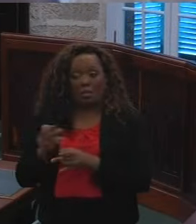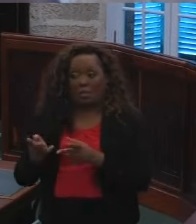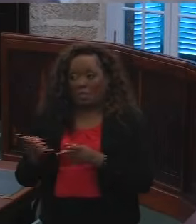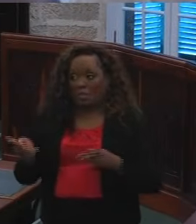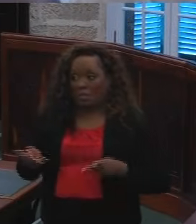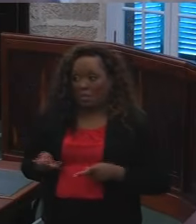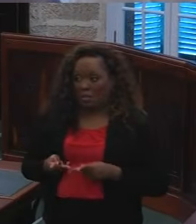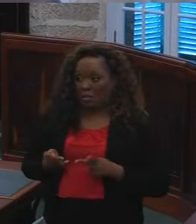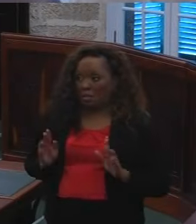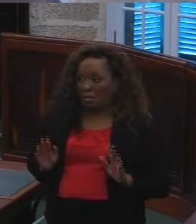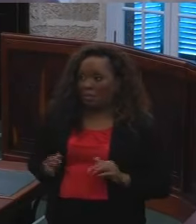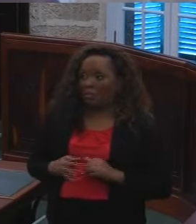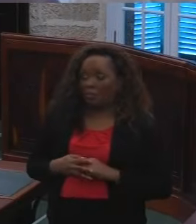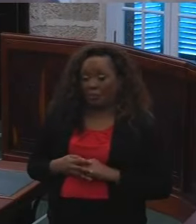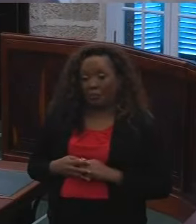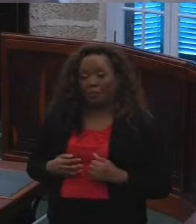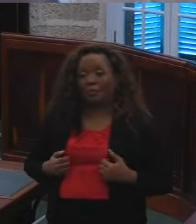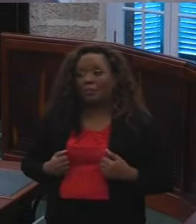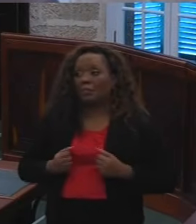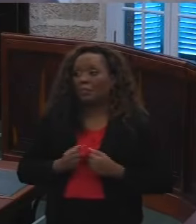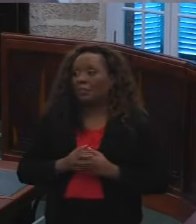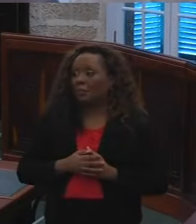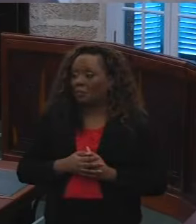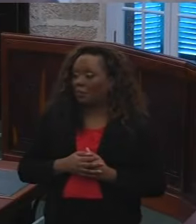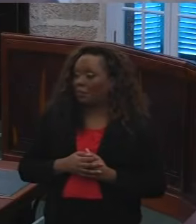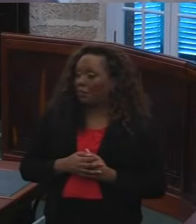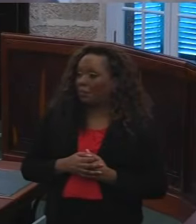Now, after a year, because every